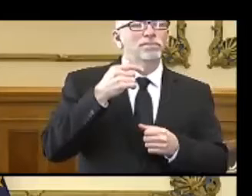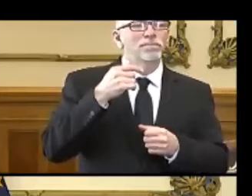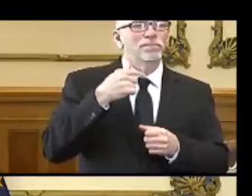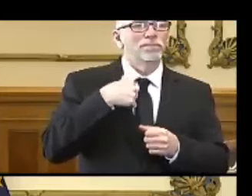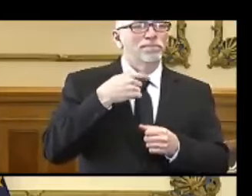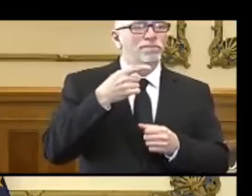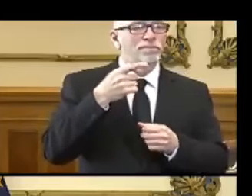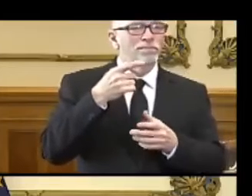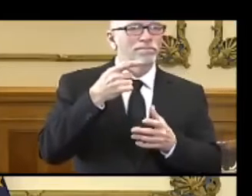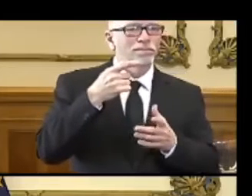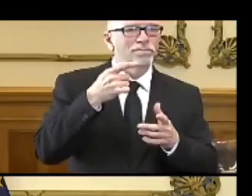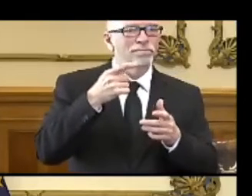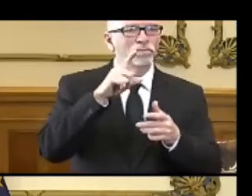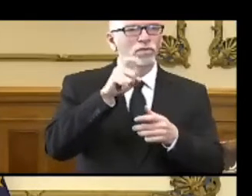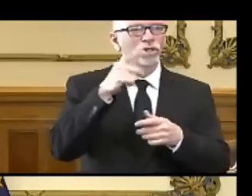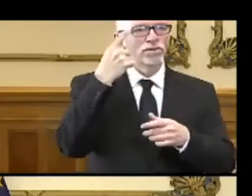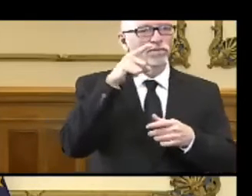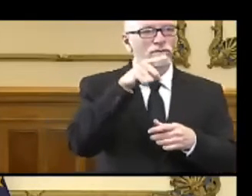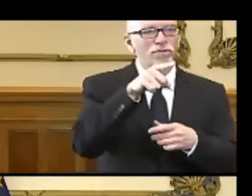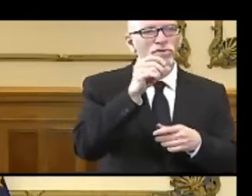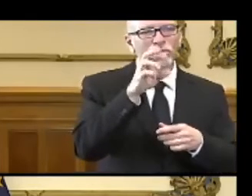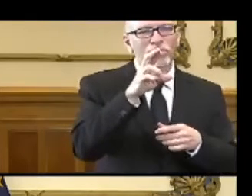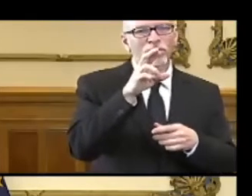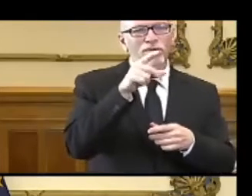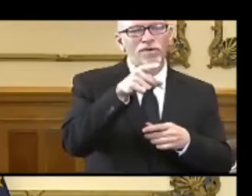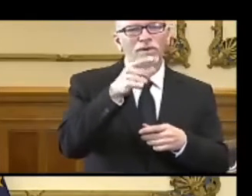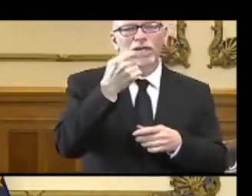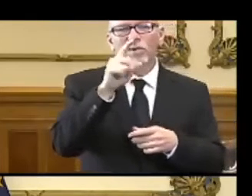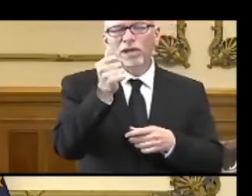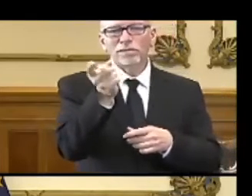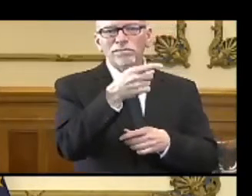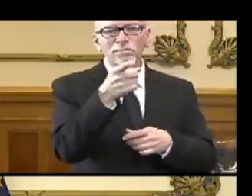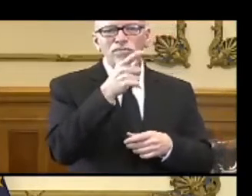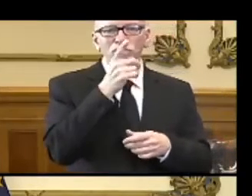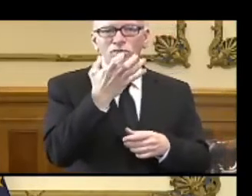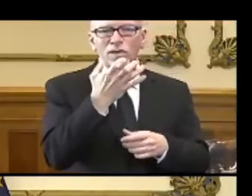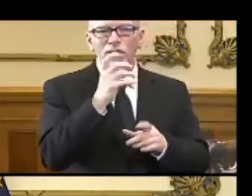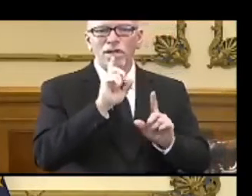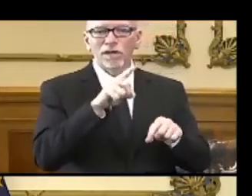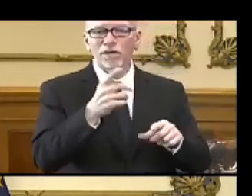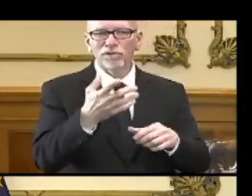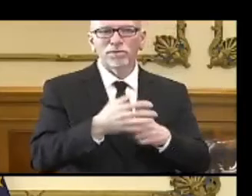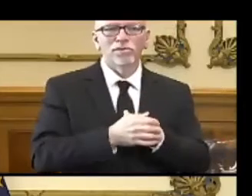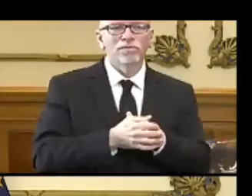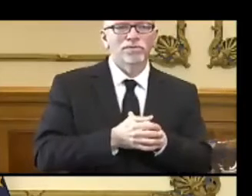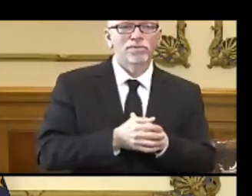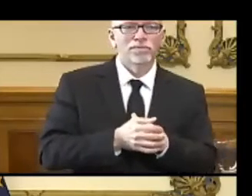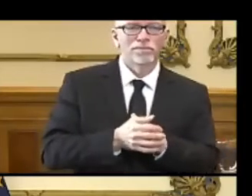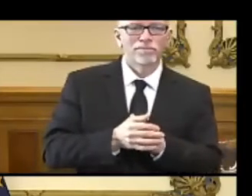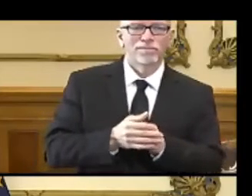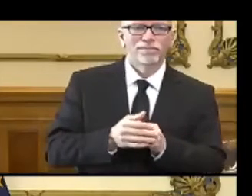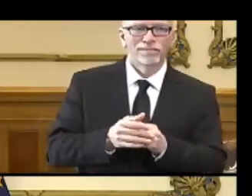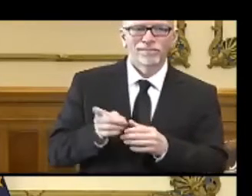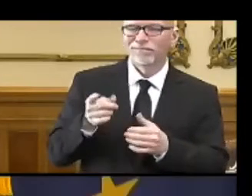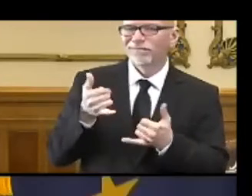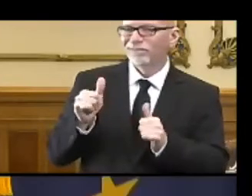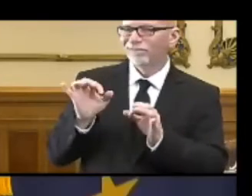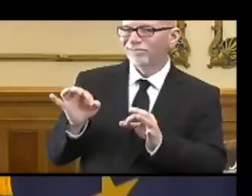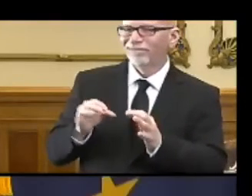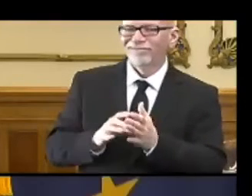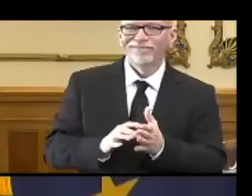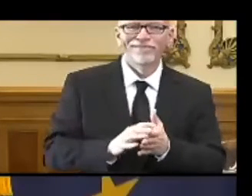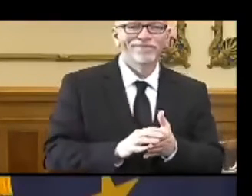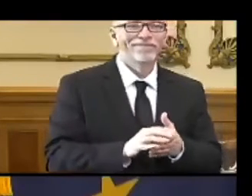with my kids. Question for you or anyone else that wants to take a crack at it. And you're still great.